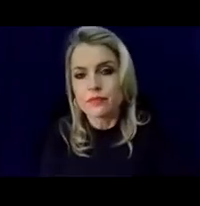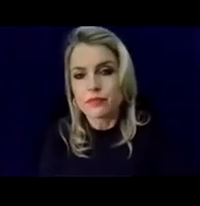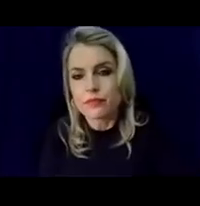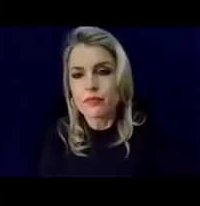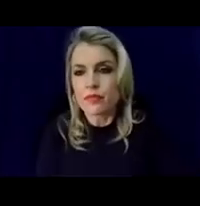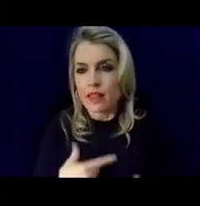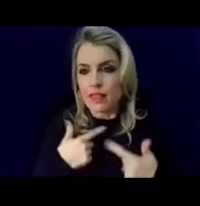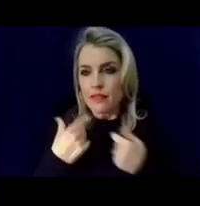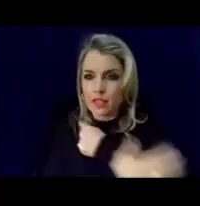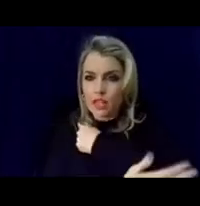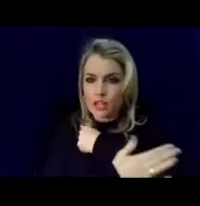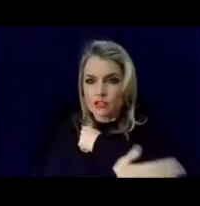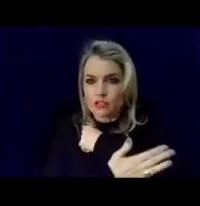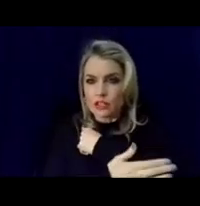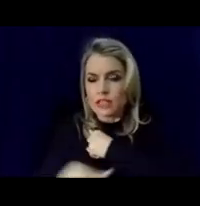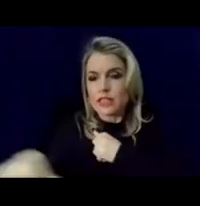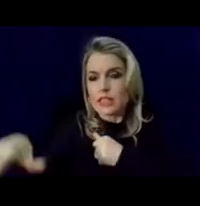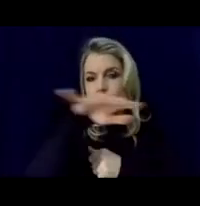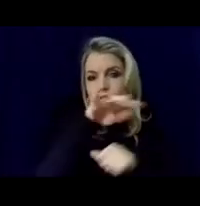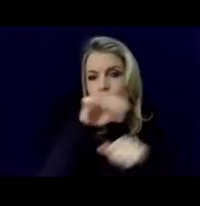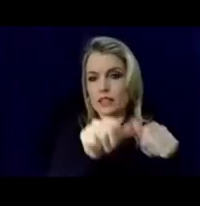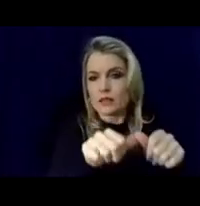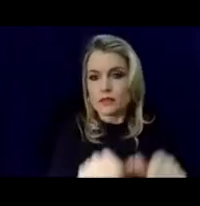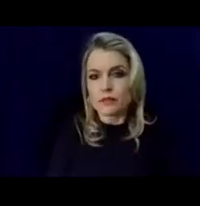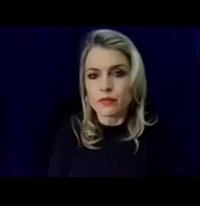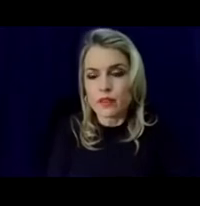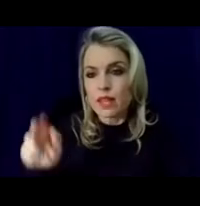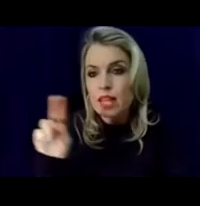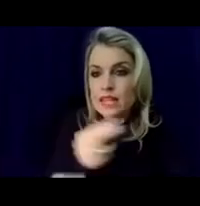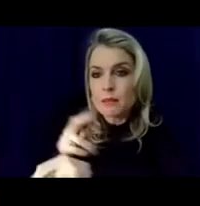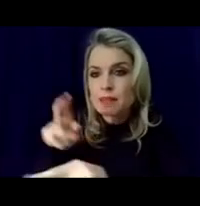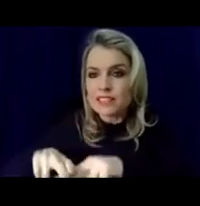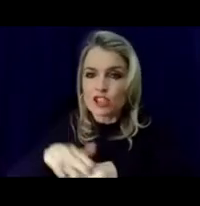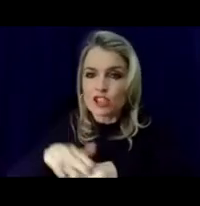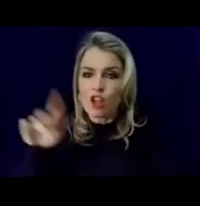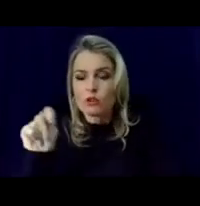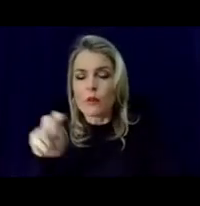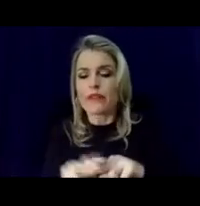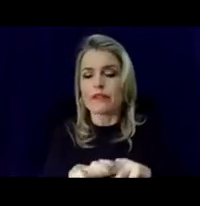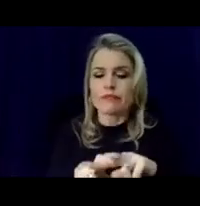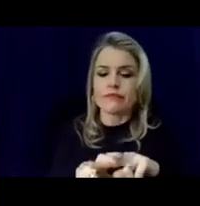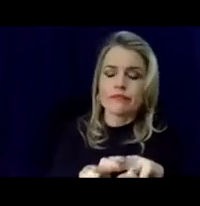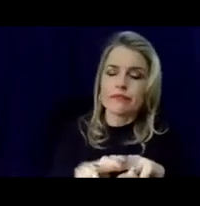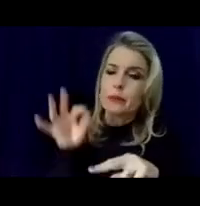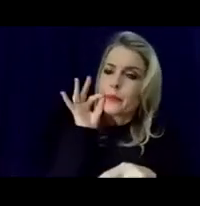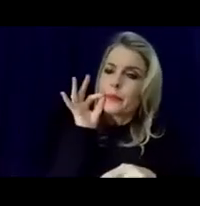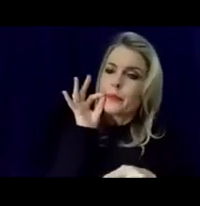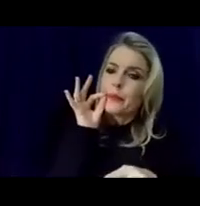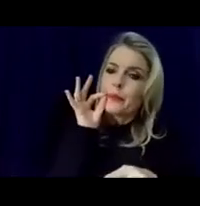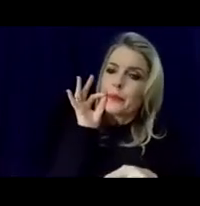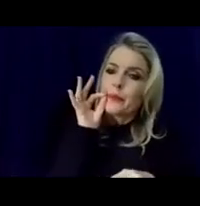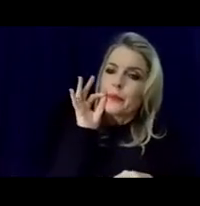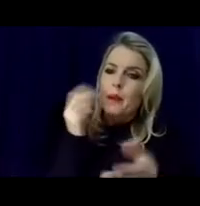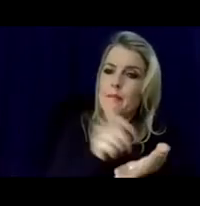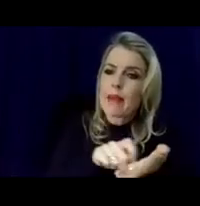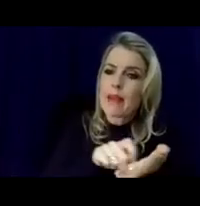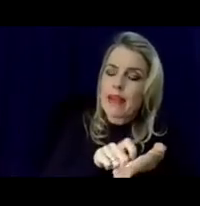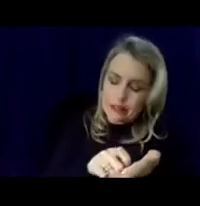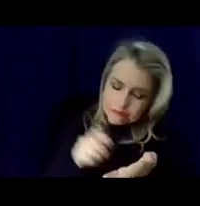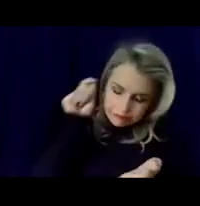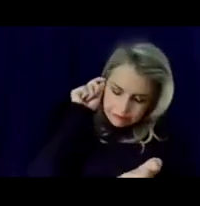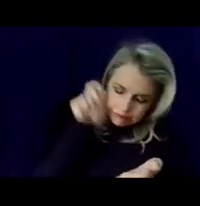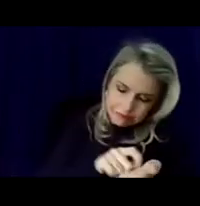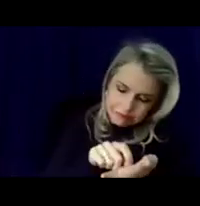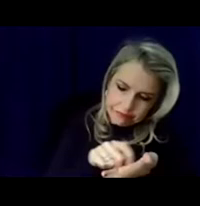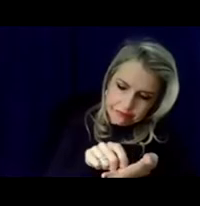Living Country Gallery bathroom. Continuous. Nima sits on the toilet seat lid, lit joint in one hand, pen in the other, notebook propped